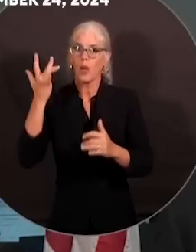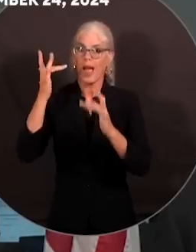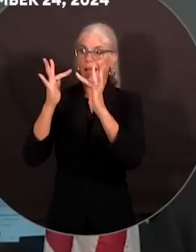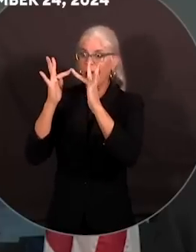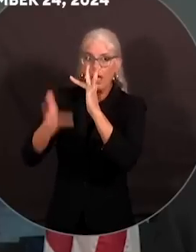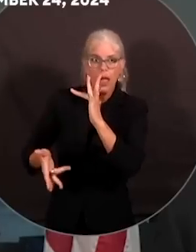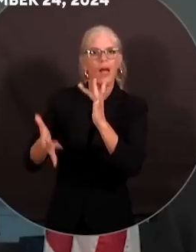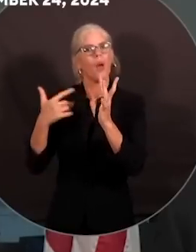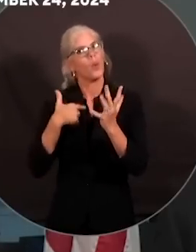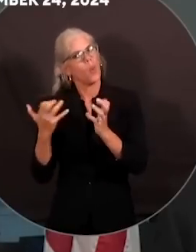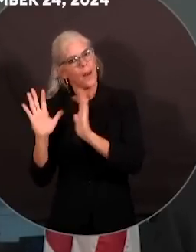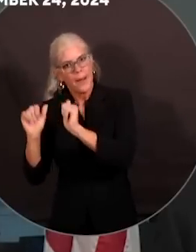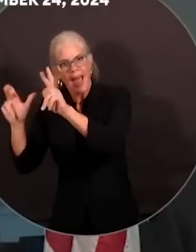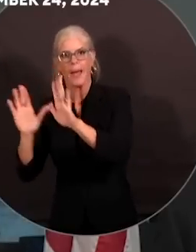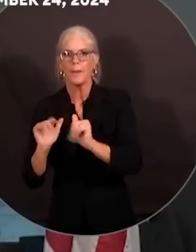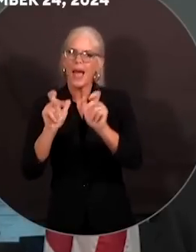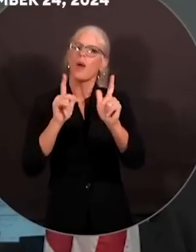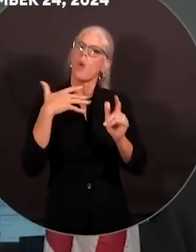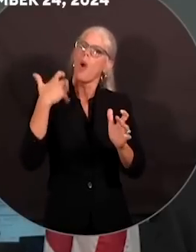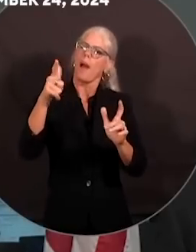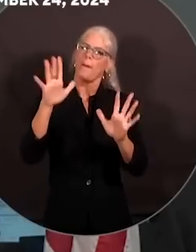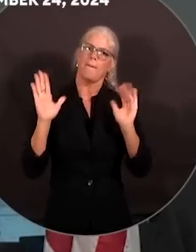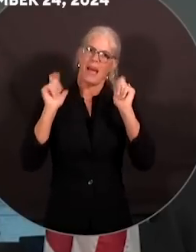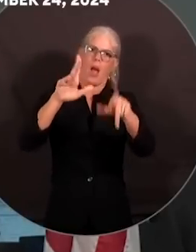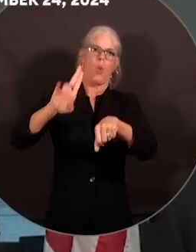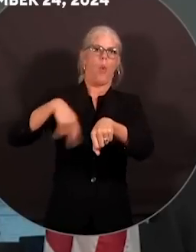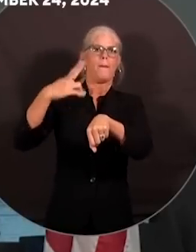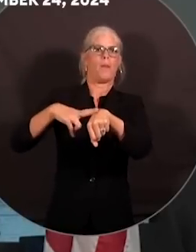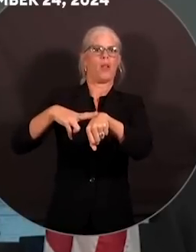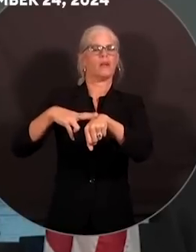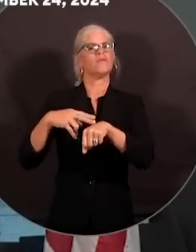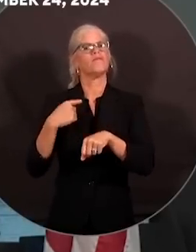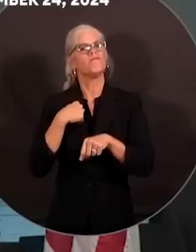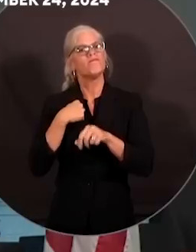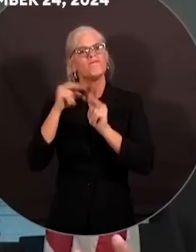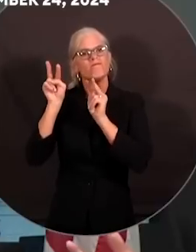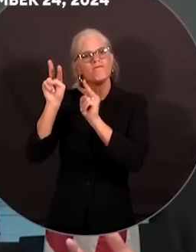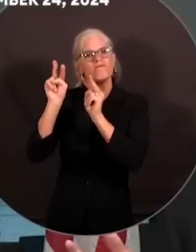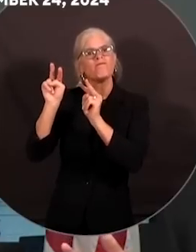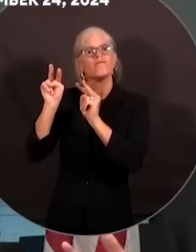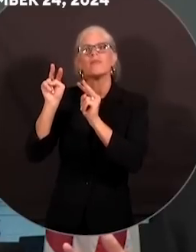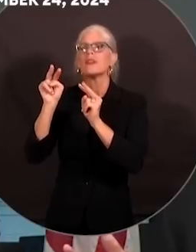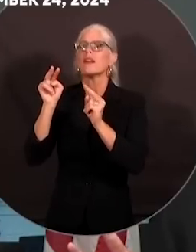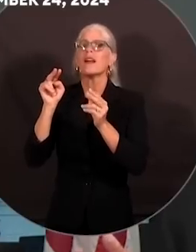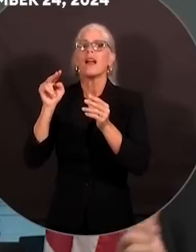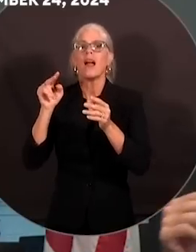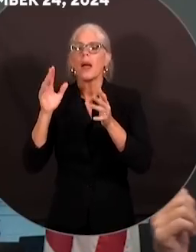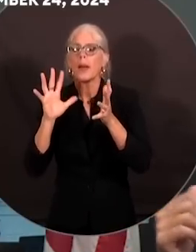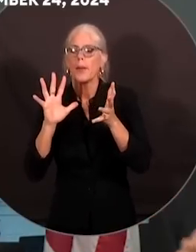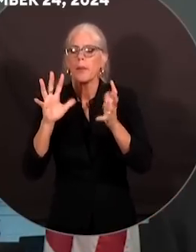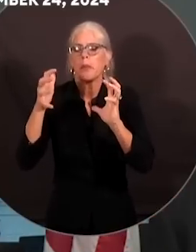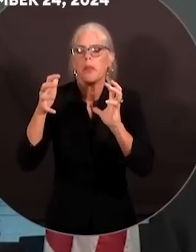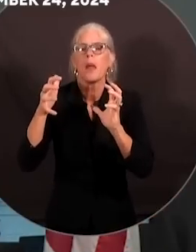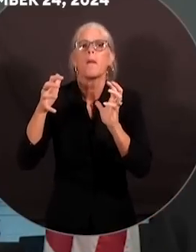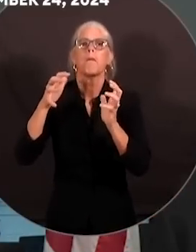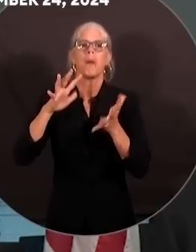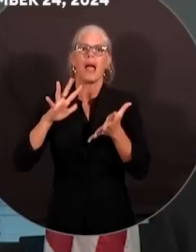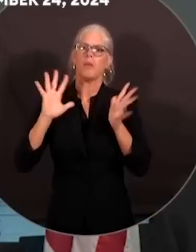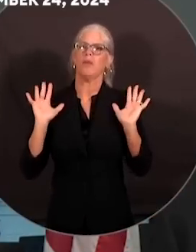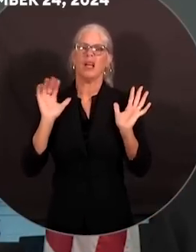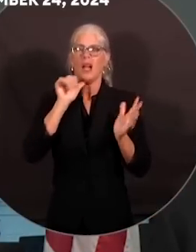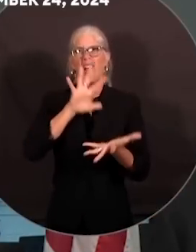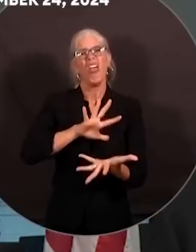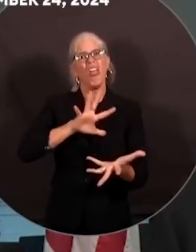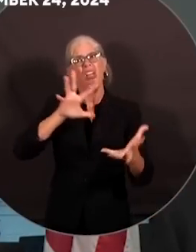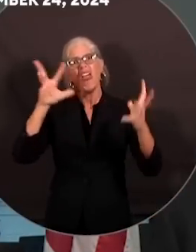So we obviously hope for as small of interruption as possible, but we got to prepare for a big one, and that's why Kevin and his team have amassed